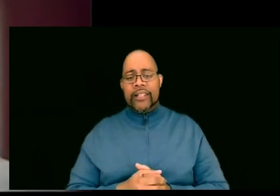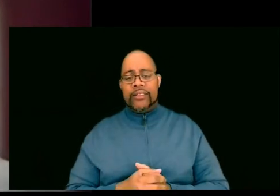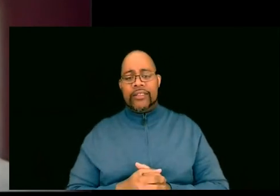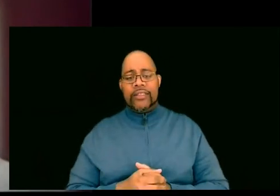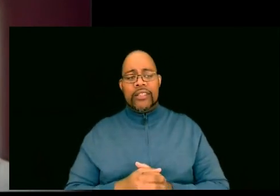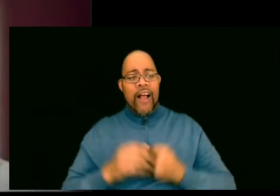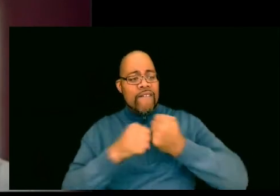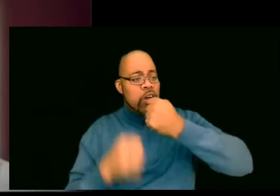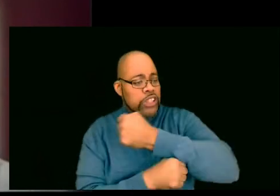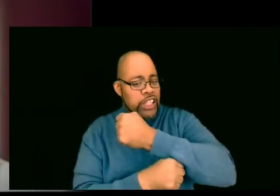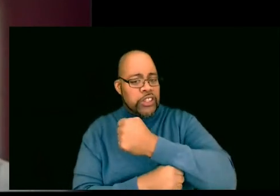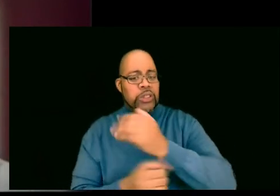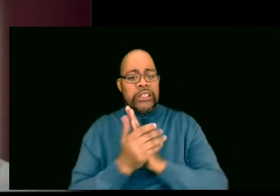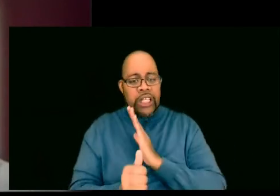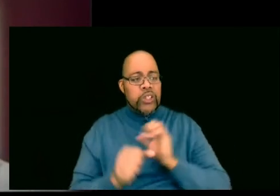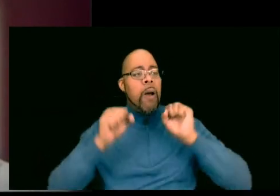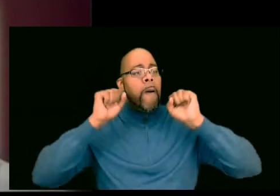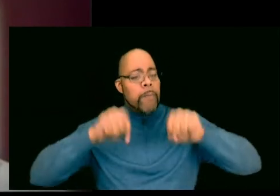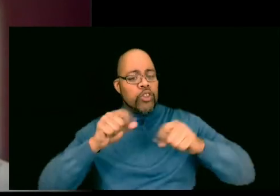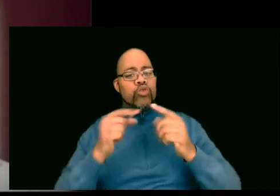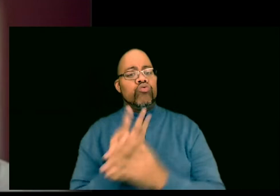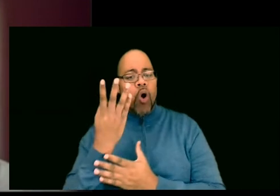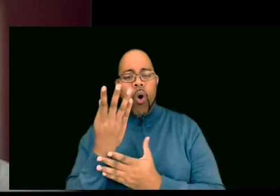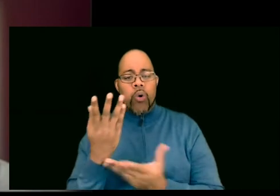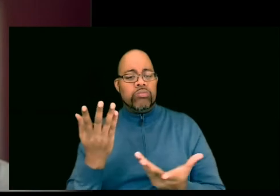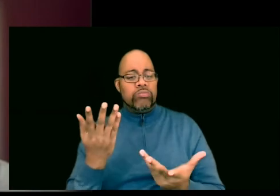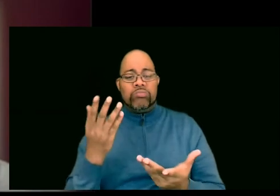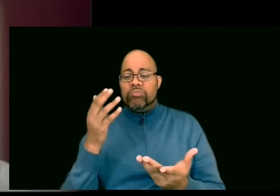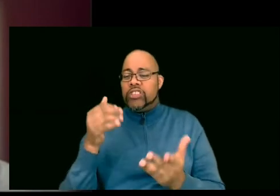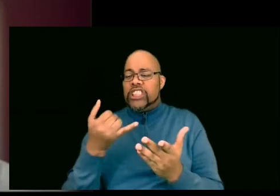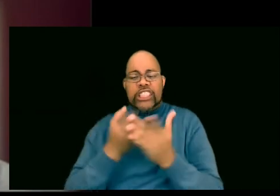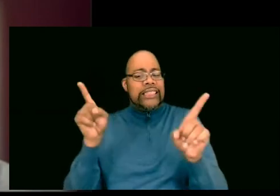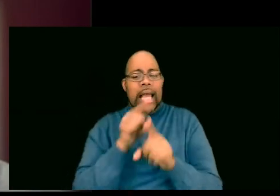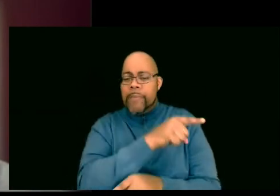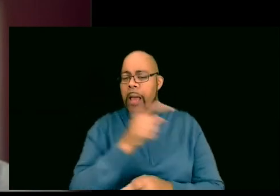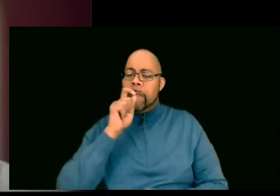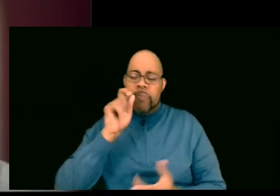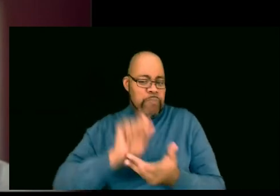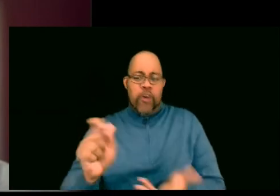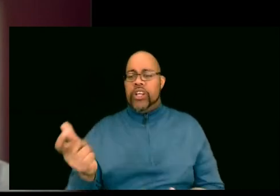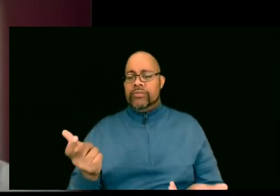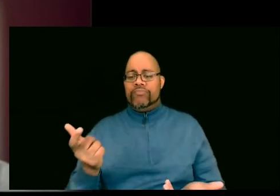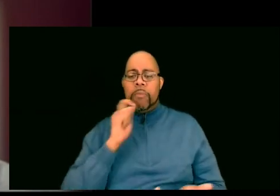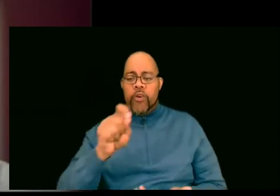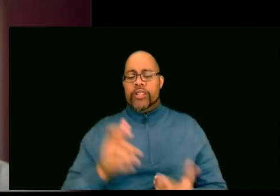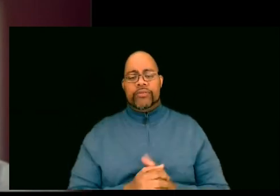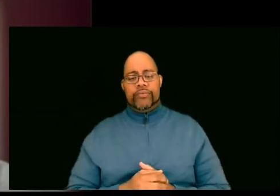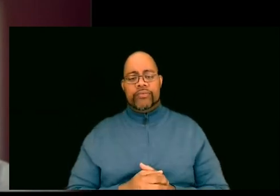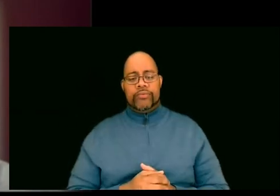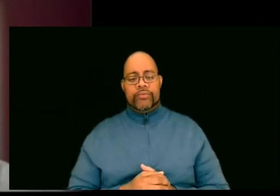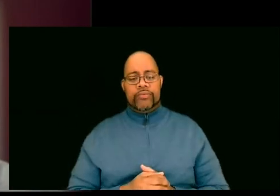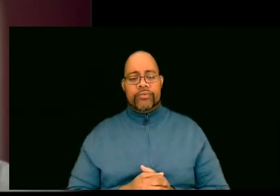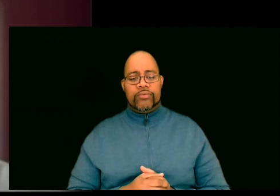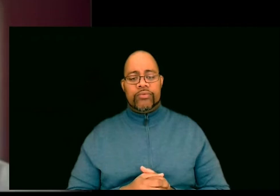set, foundational skill set, the potential to grow just as they had and do